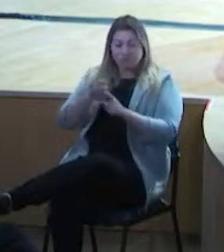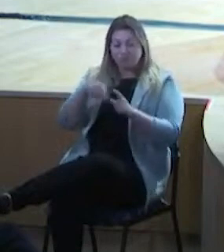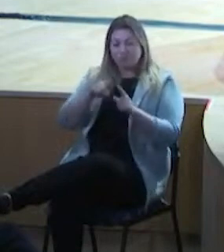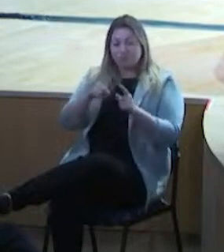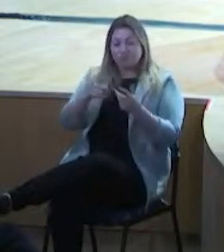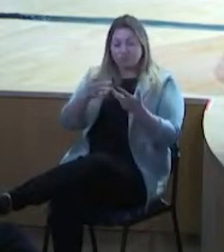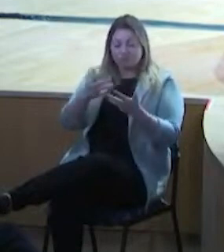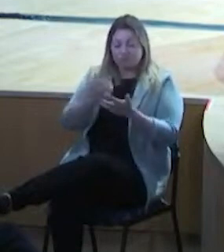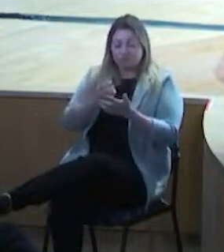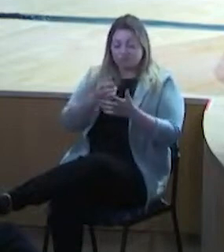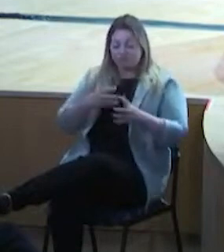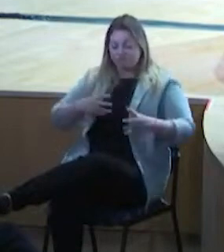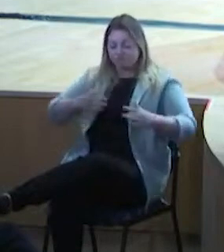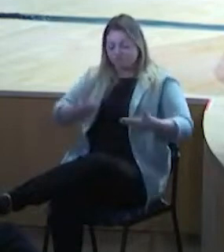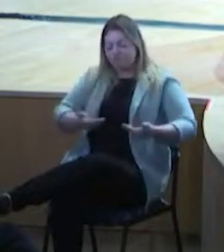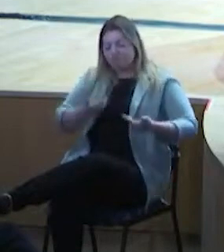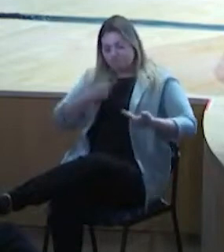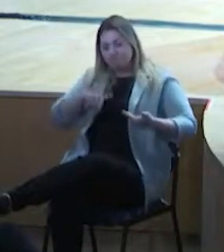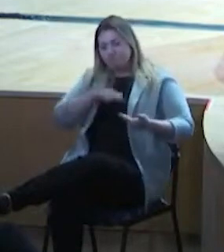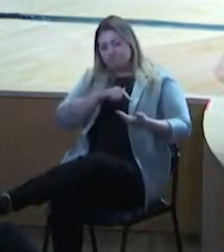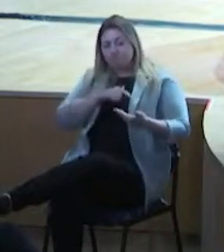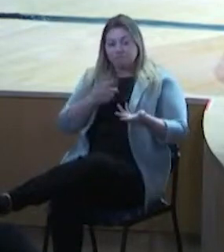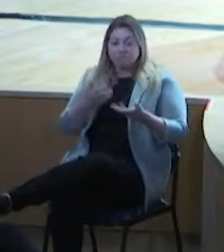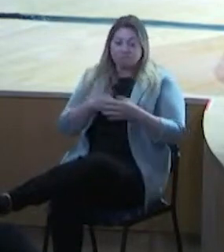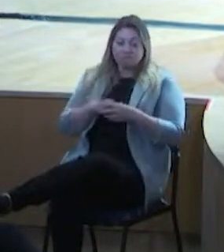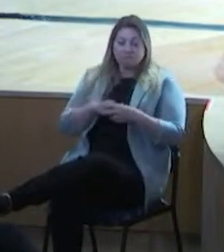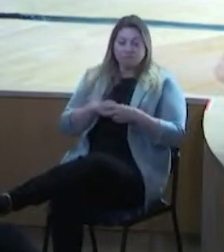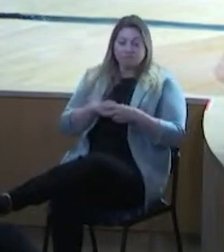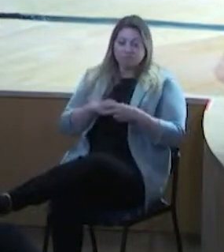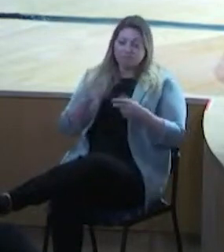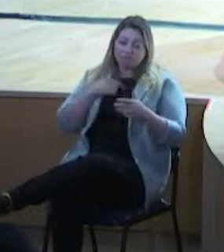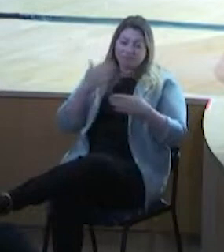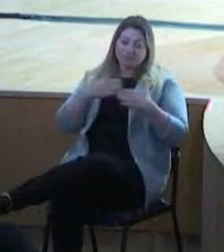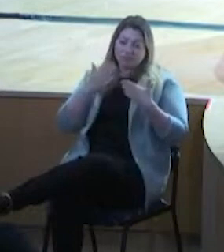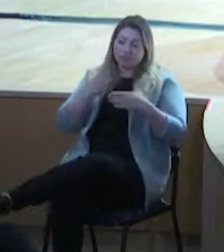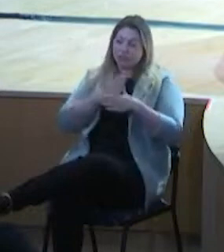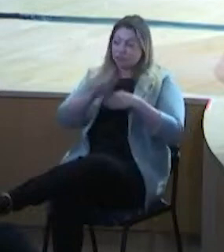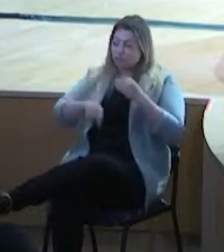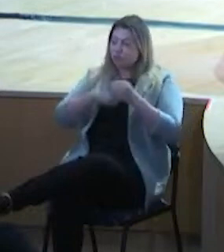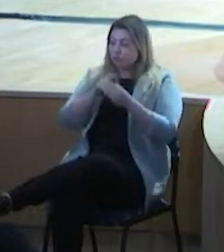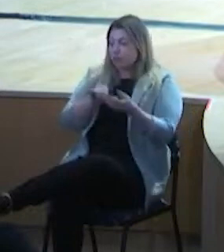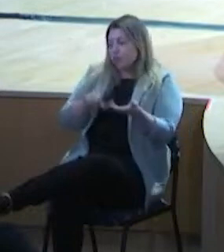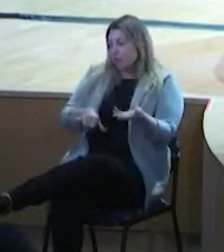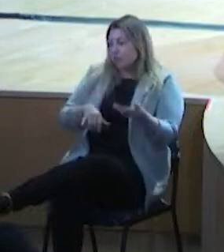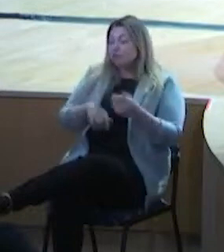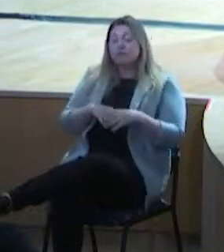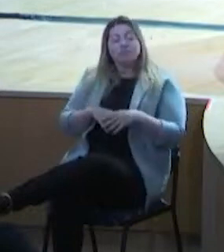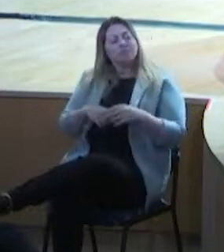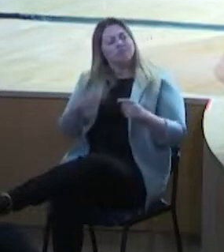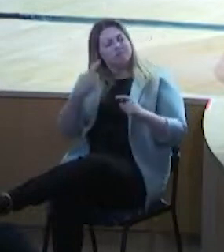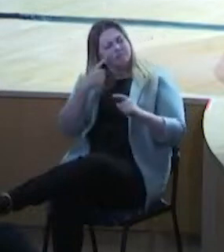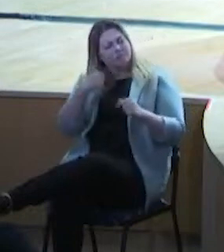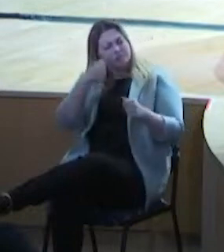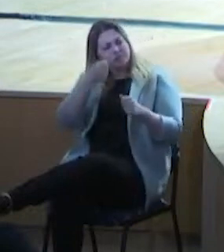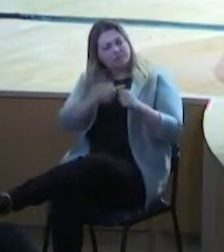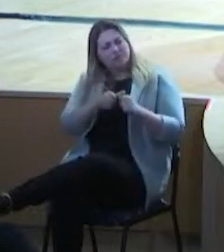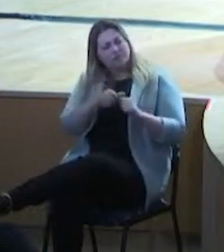received us, and well, I'm happy to share. And I think if I remember correctly